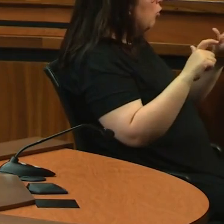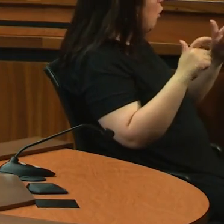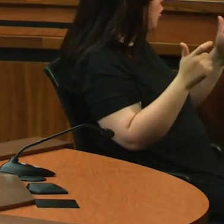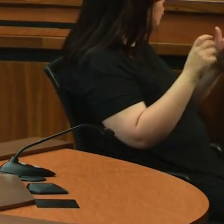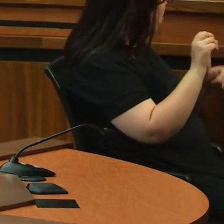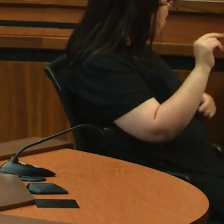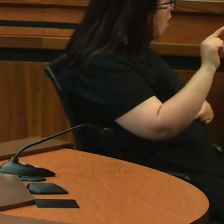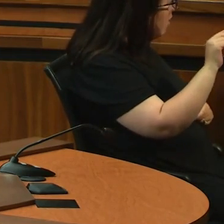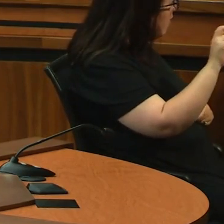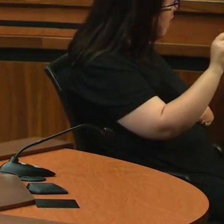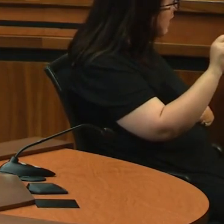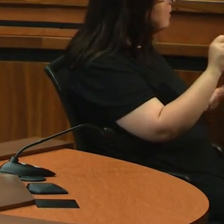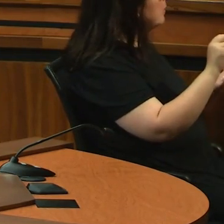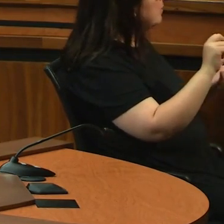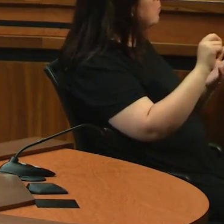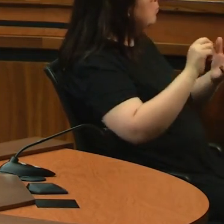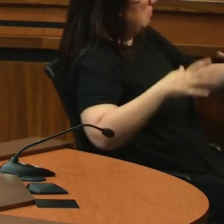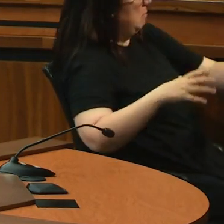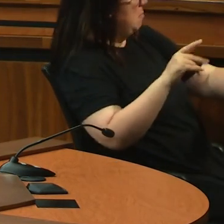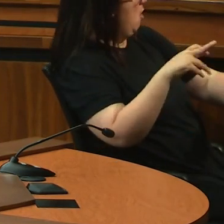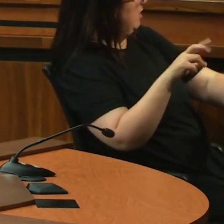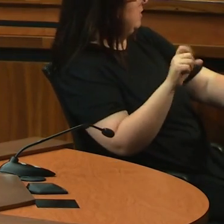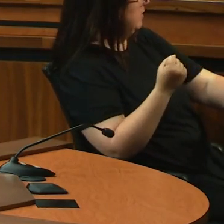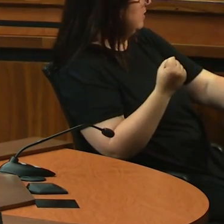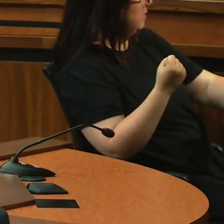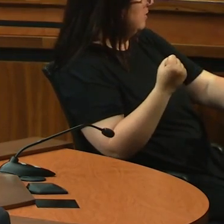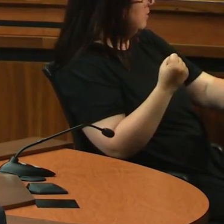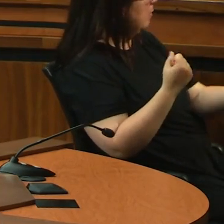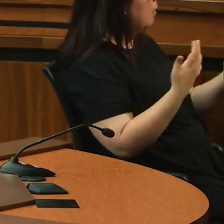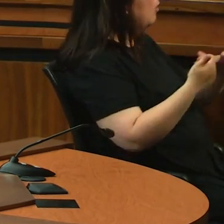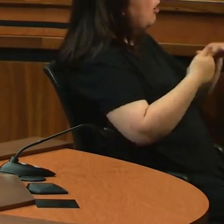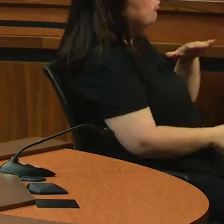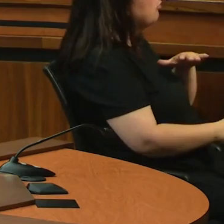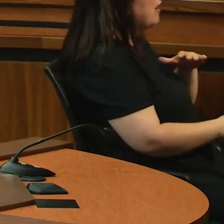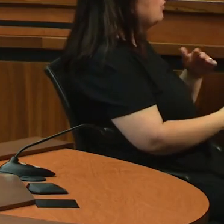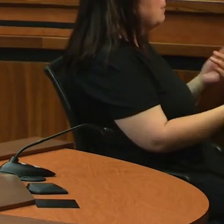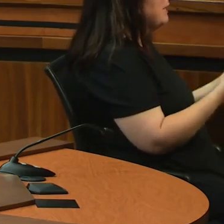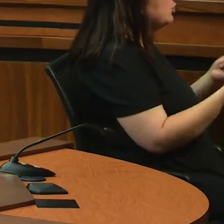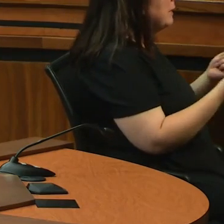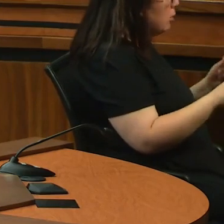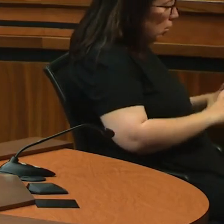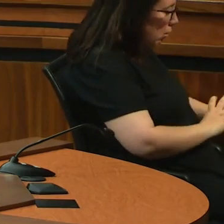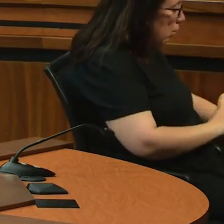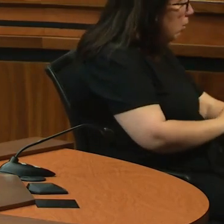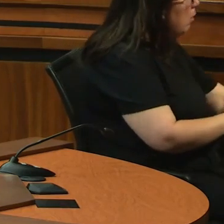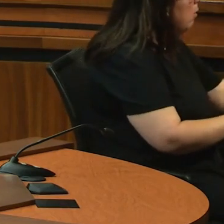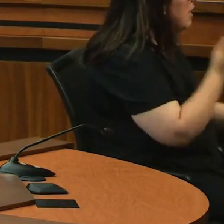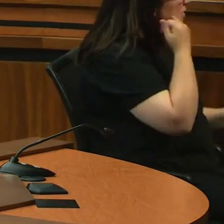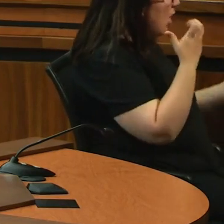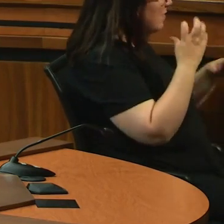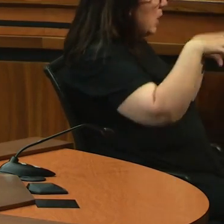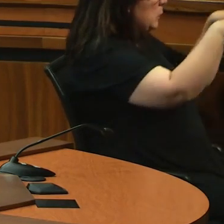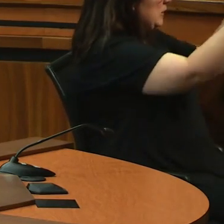the 21st century, but can be done in special cases. Represents underground management, utilizing underground in areas where there's a lot of development.